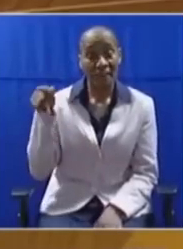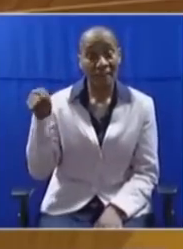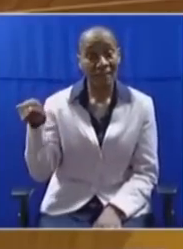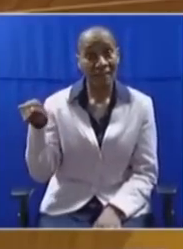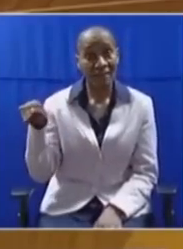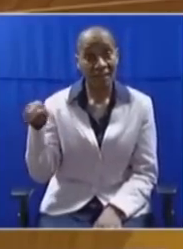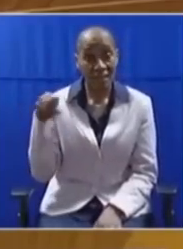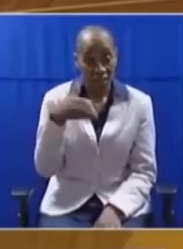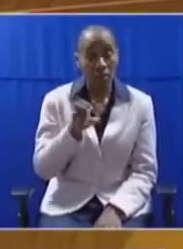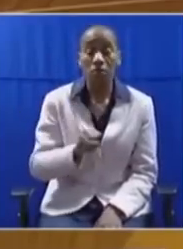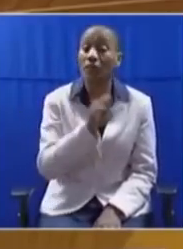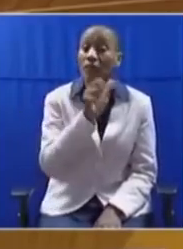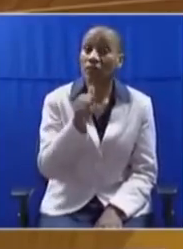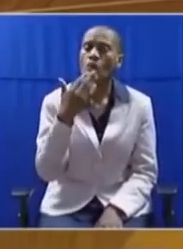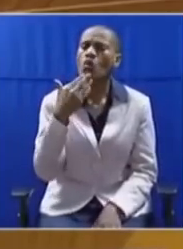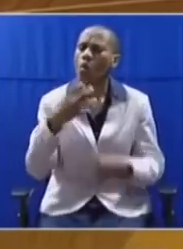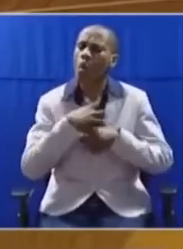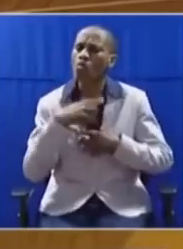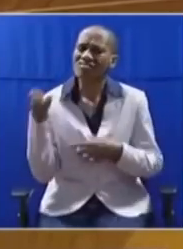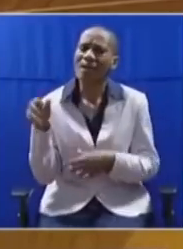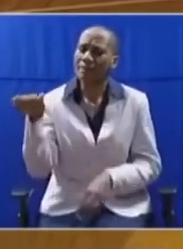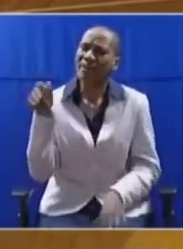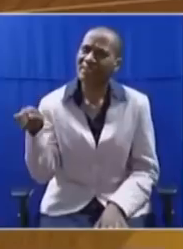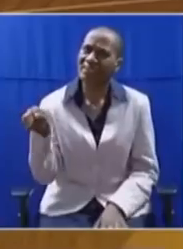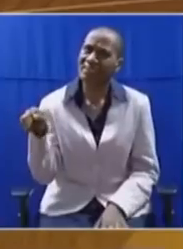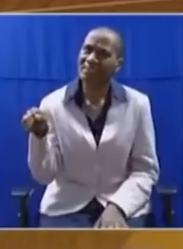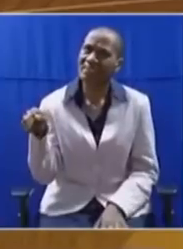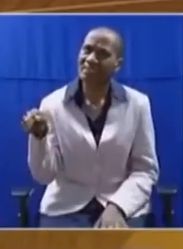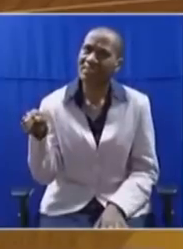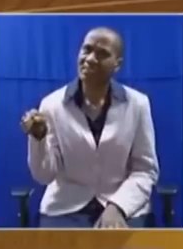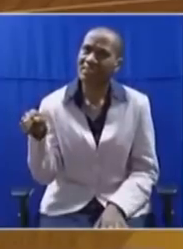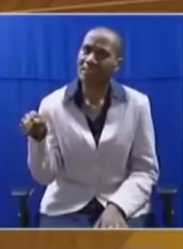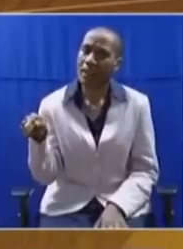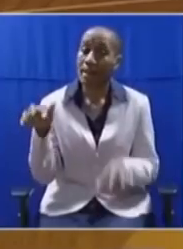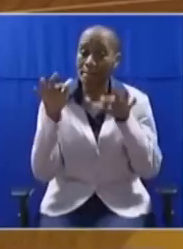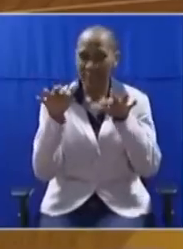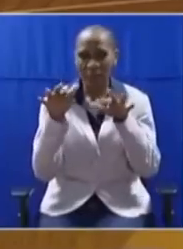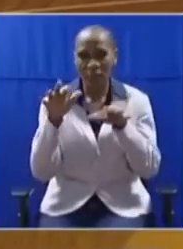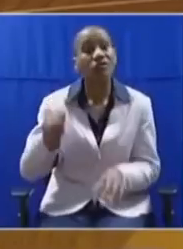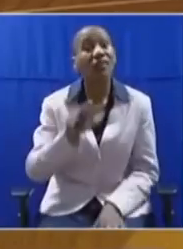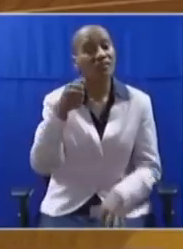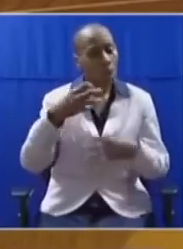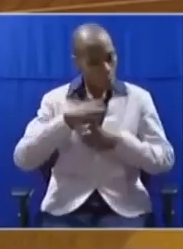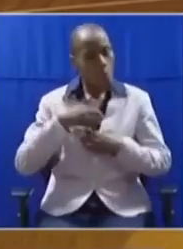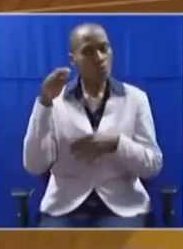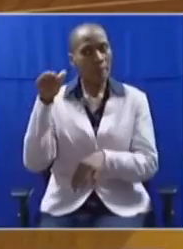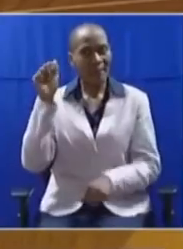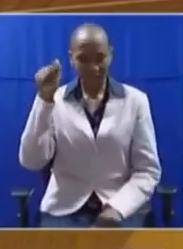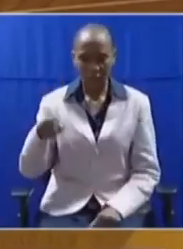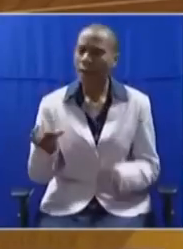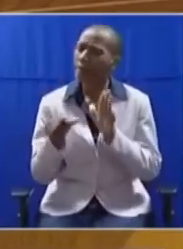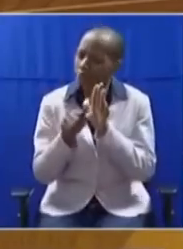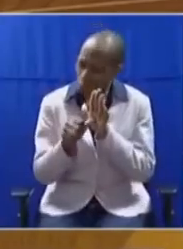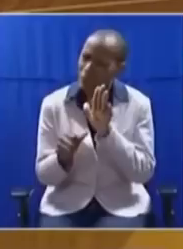of our country should be owned by the people of South Africa. That is an